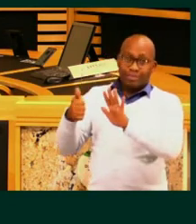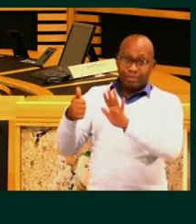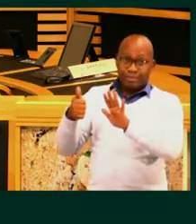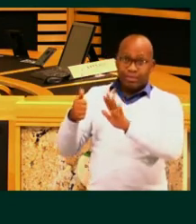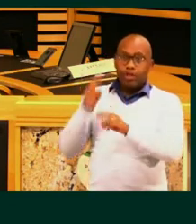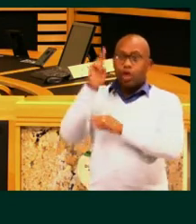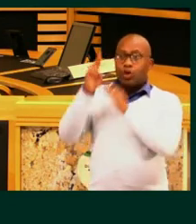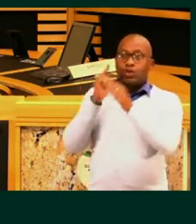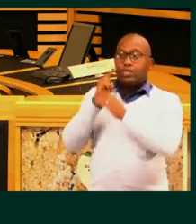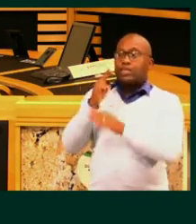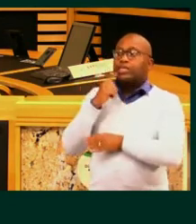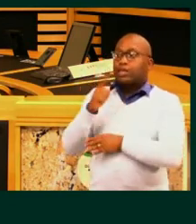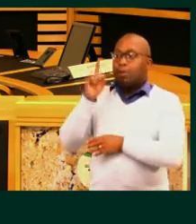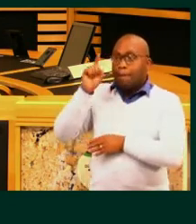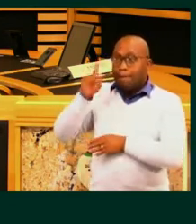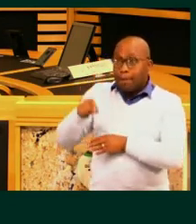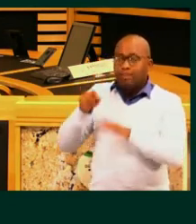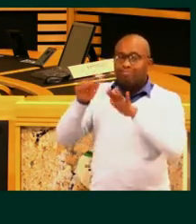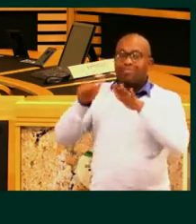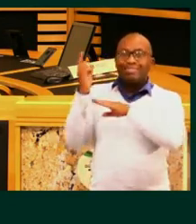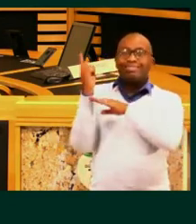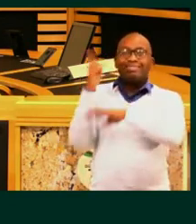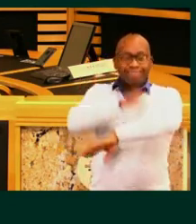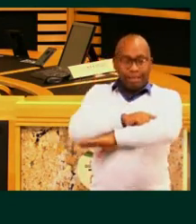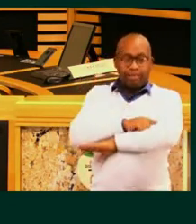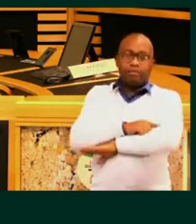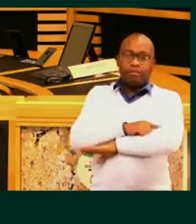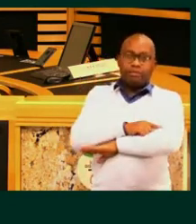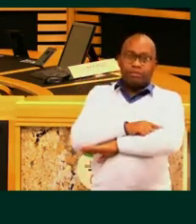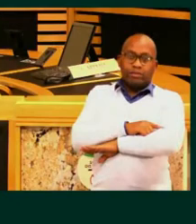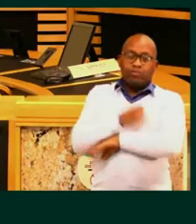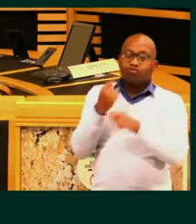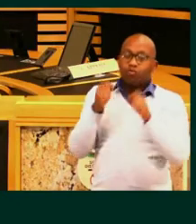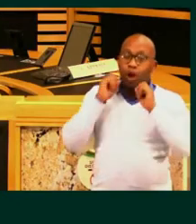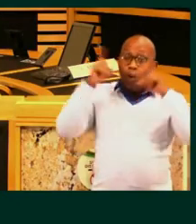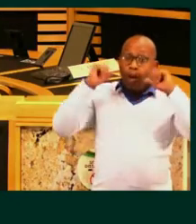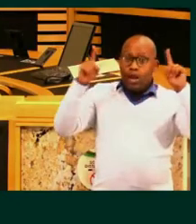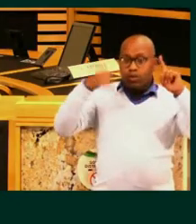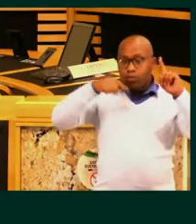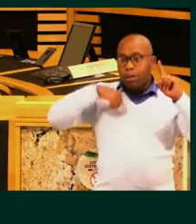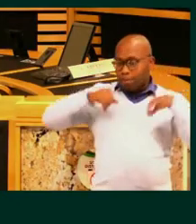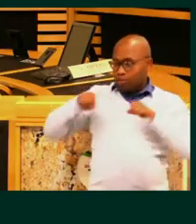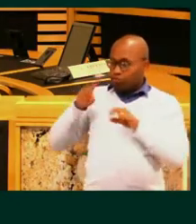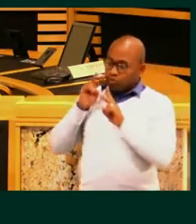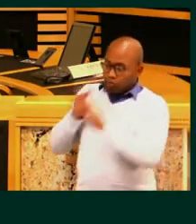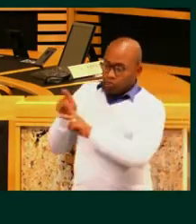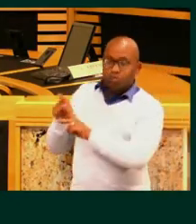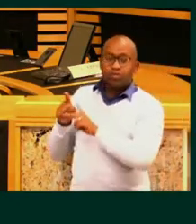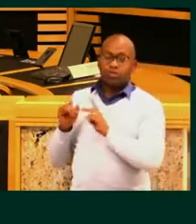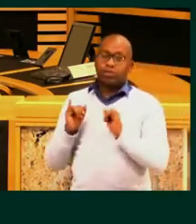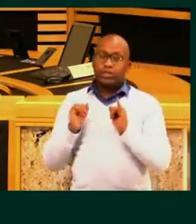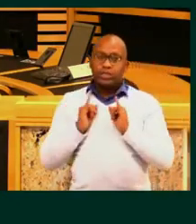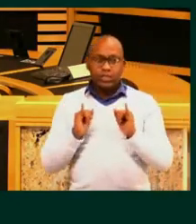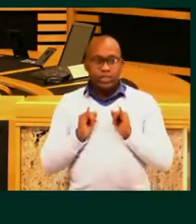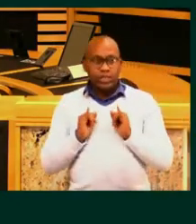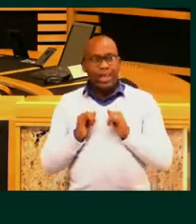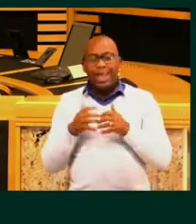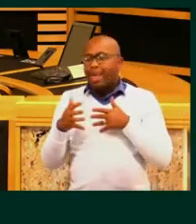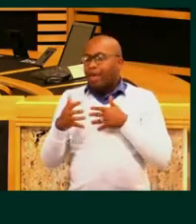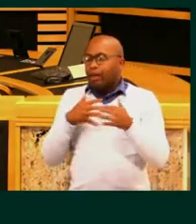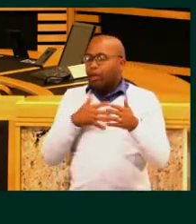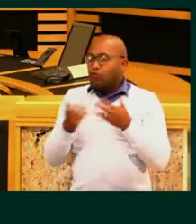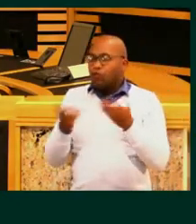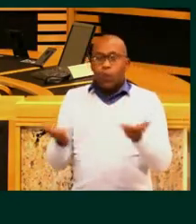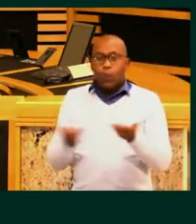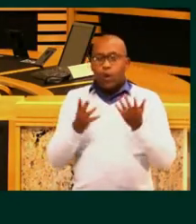activism and that campaign has to be taken to every corner of the country every corner of the province every city every